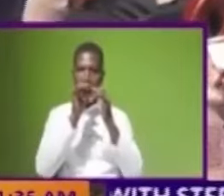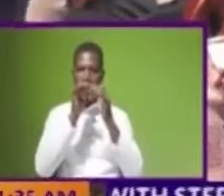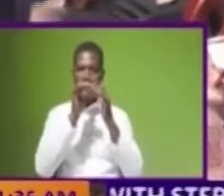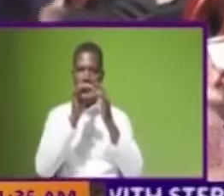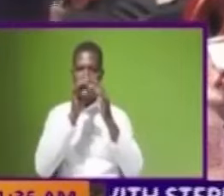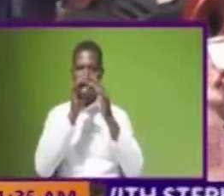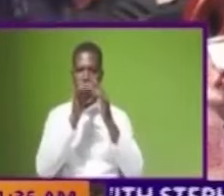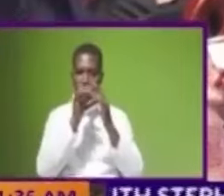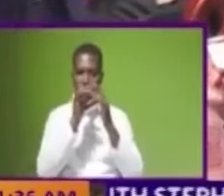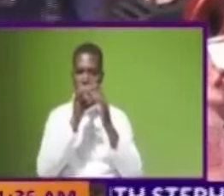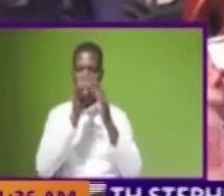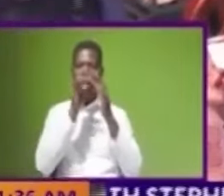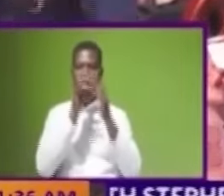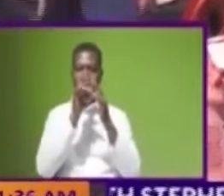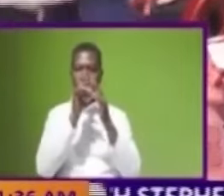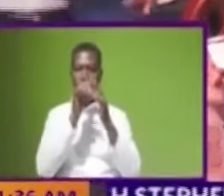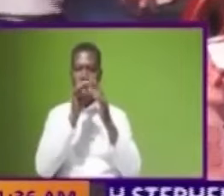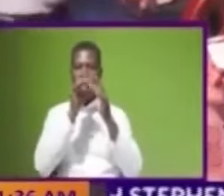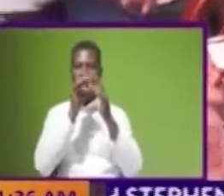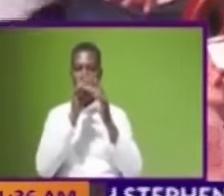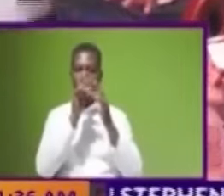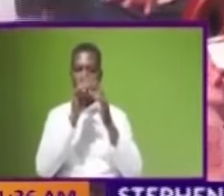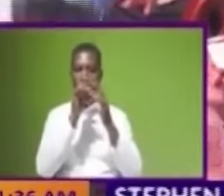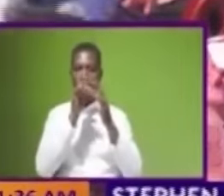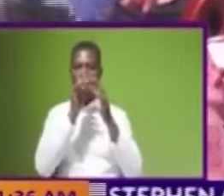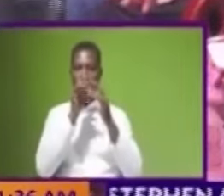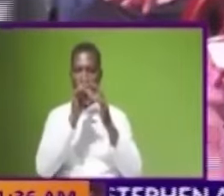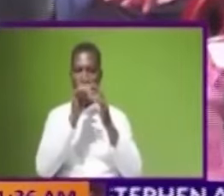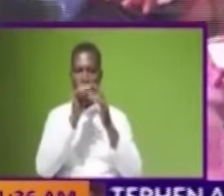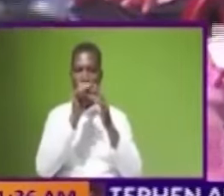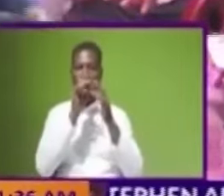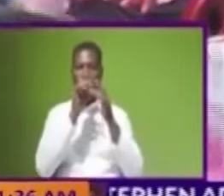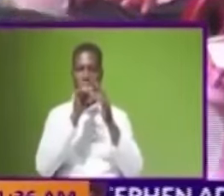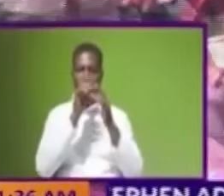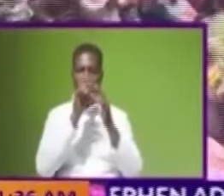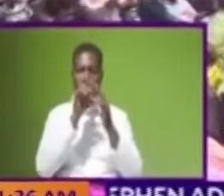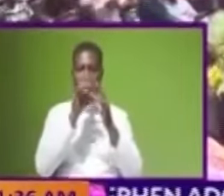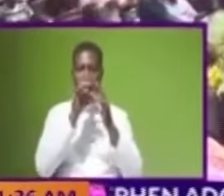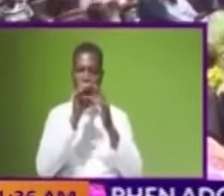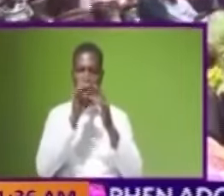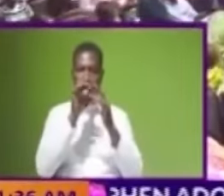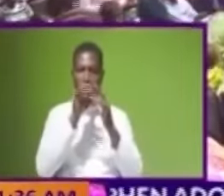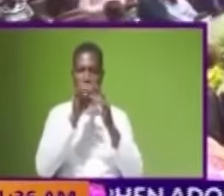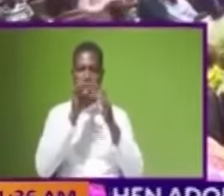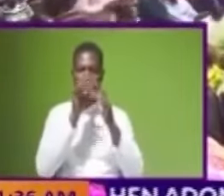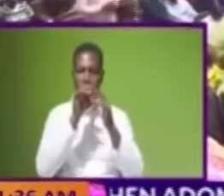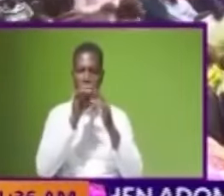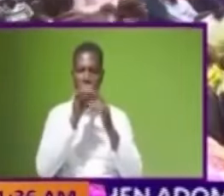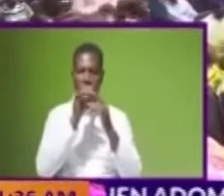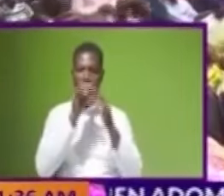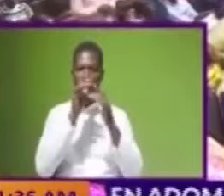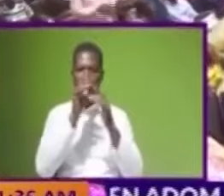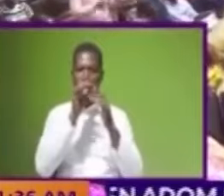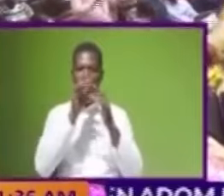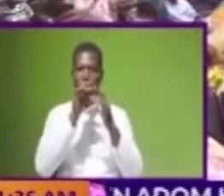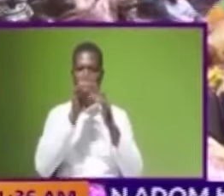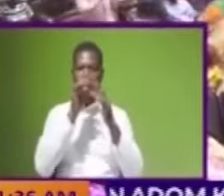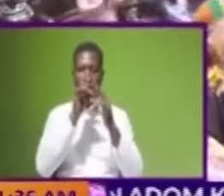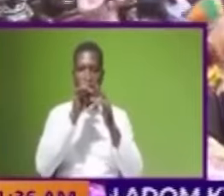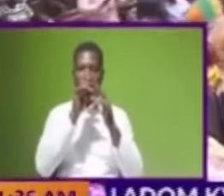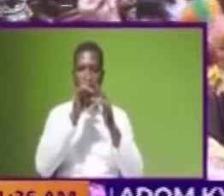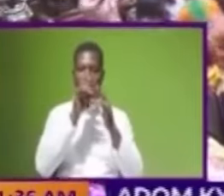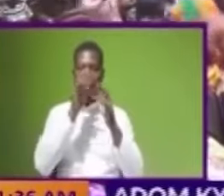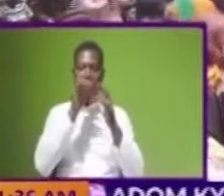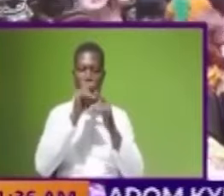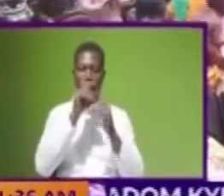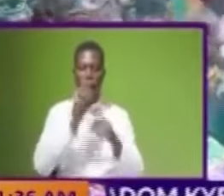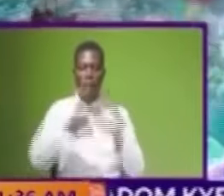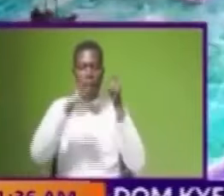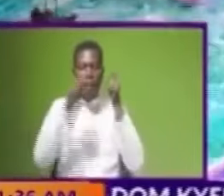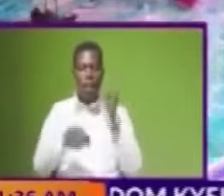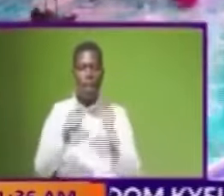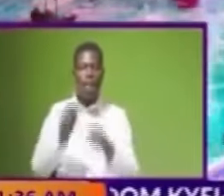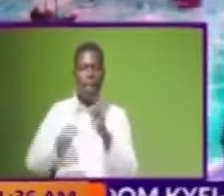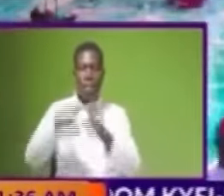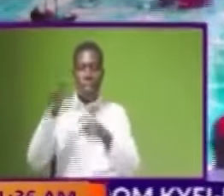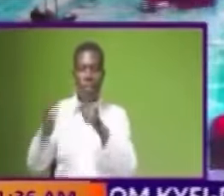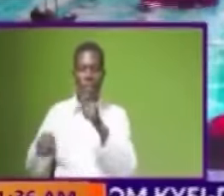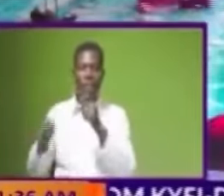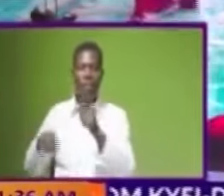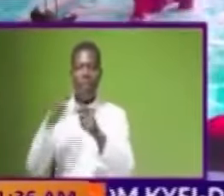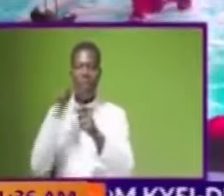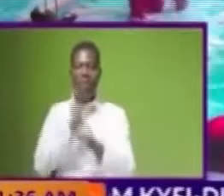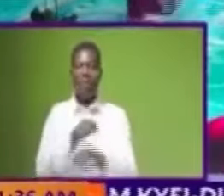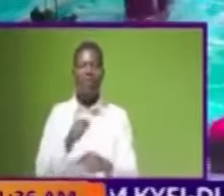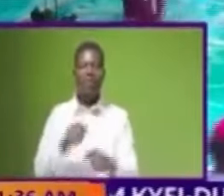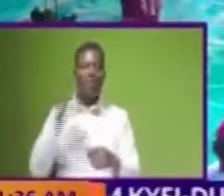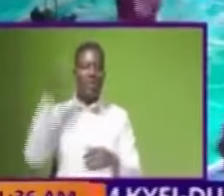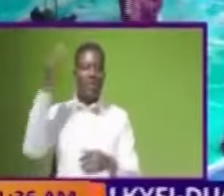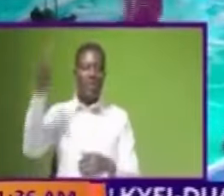Ba mi di ono ne maami atem no eye ne maami ya enu nti na o so ono be hwehwe me se oba be cheme chindi o cheme